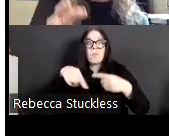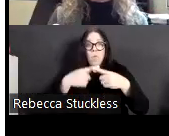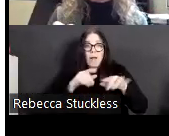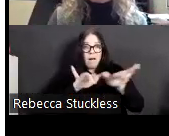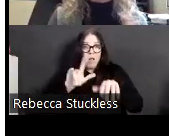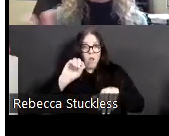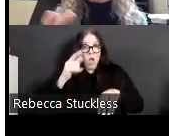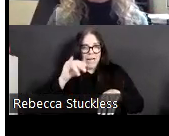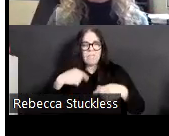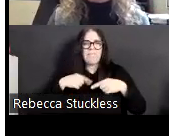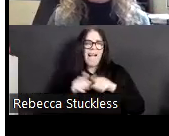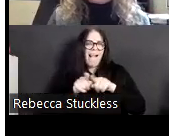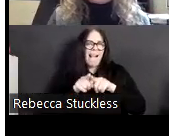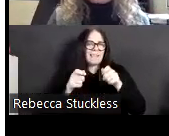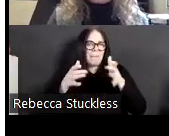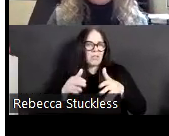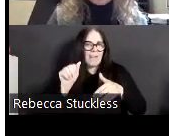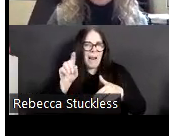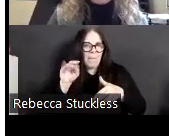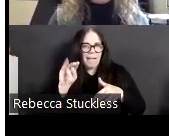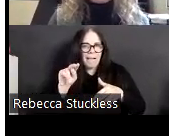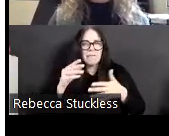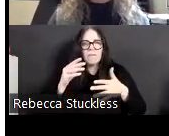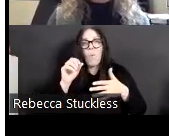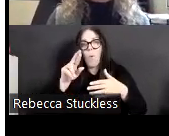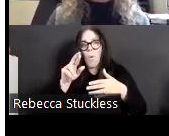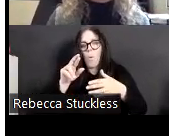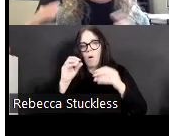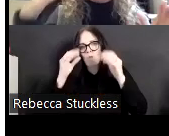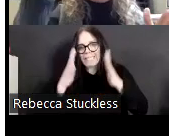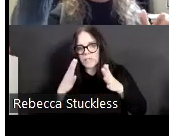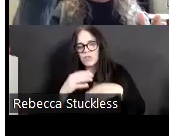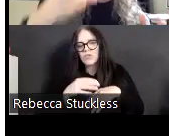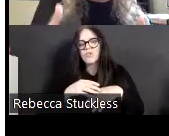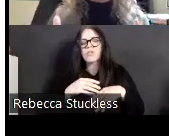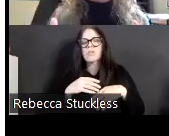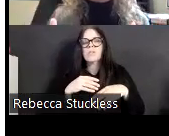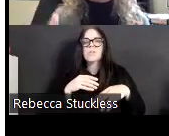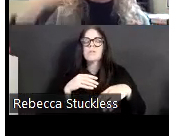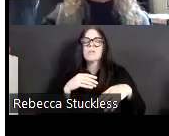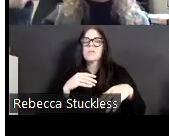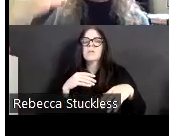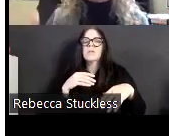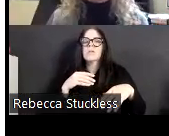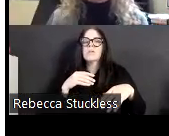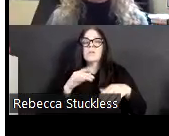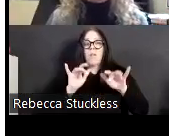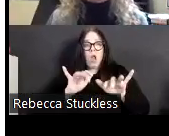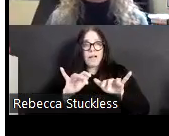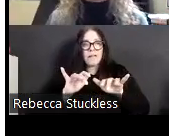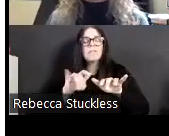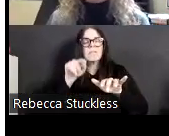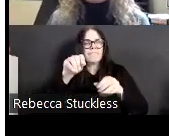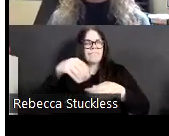as an administrator or as a practitioner, you'll have all of the information on how to use